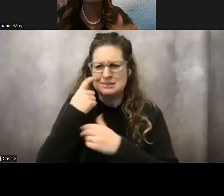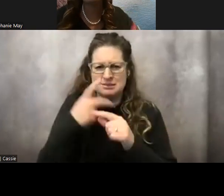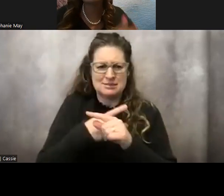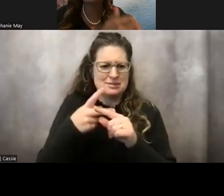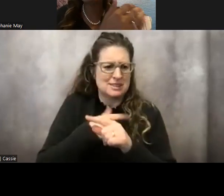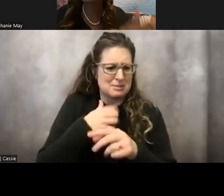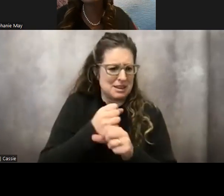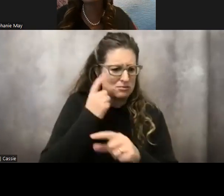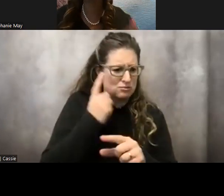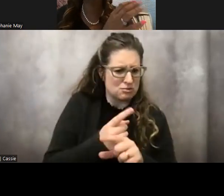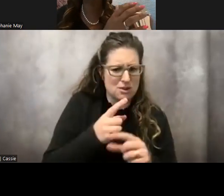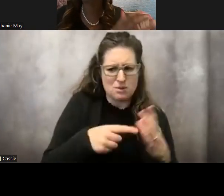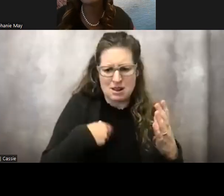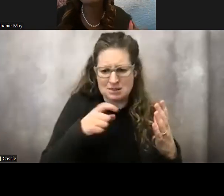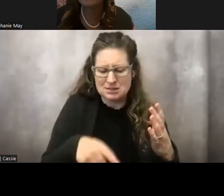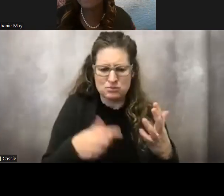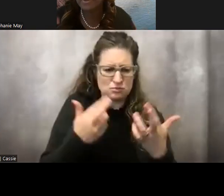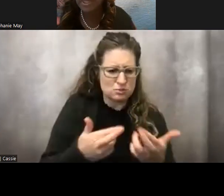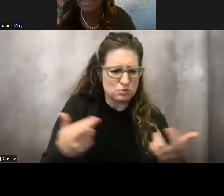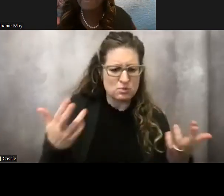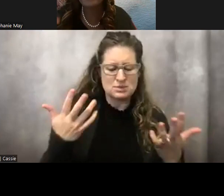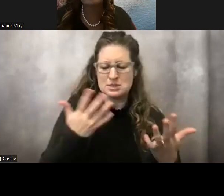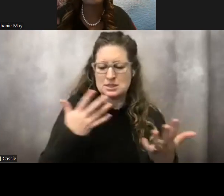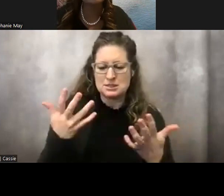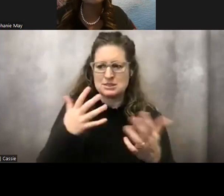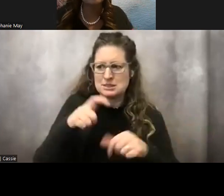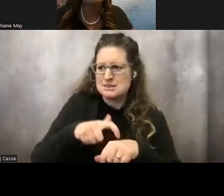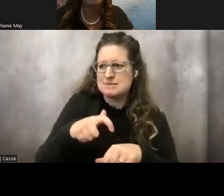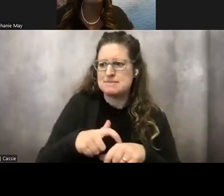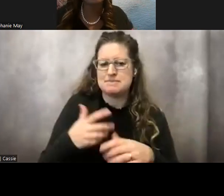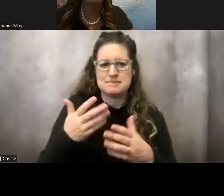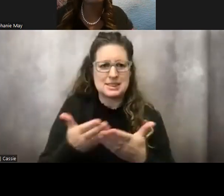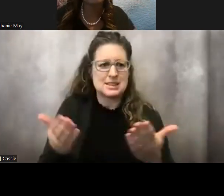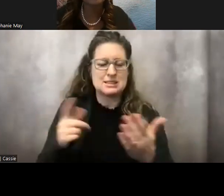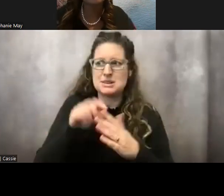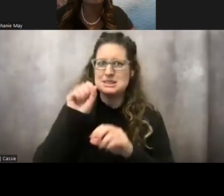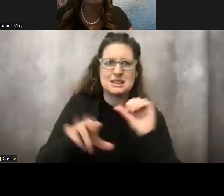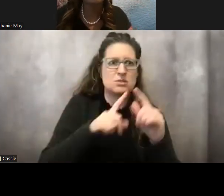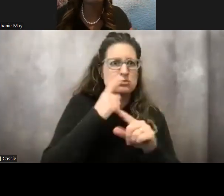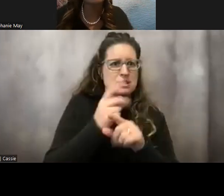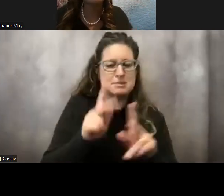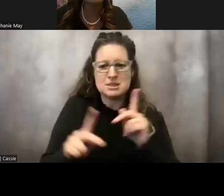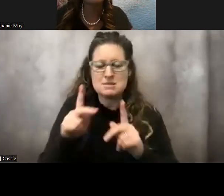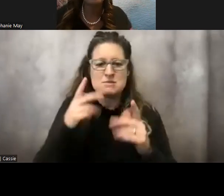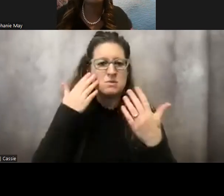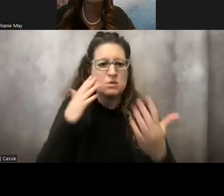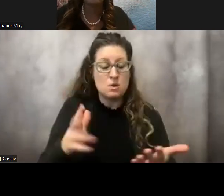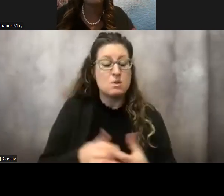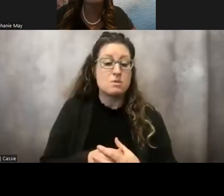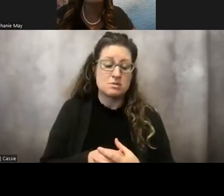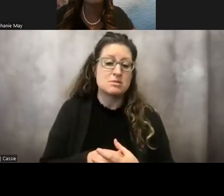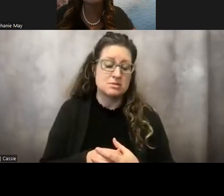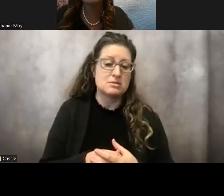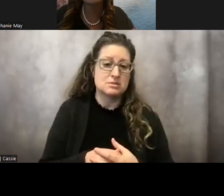the time, space, and materials to the right people. Because if we really are in the business